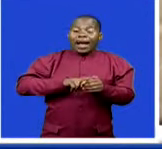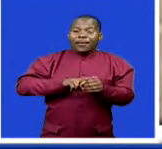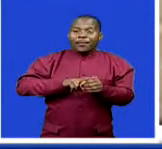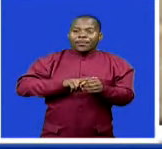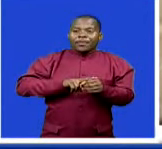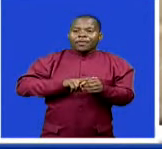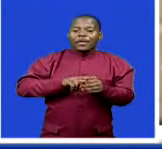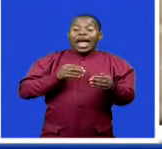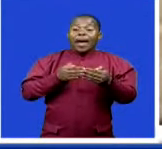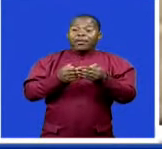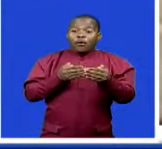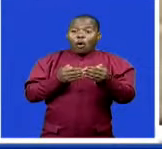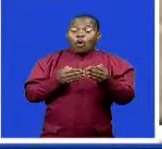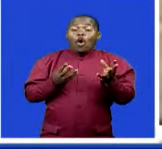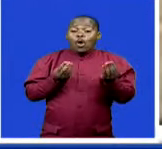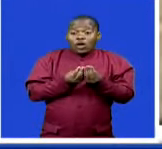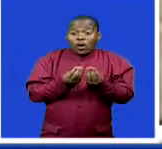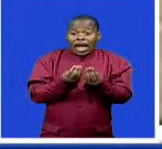obviously